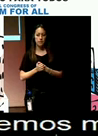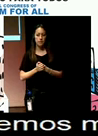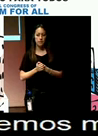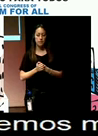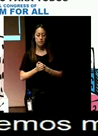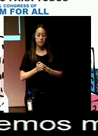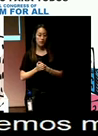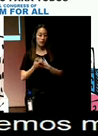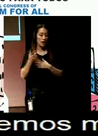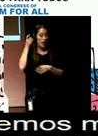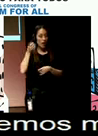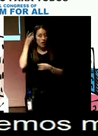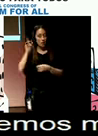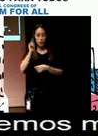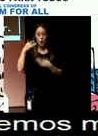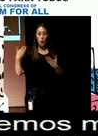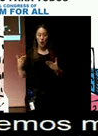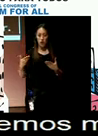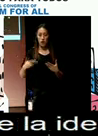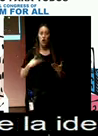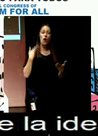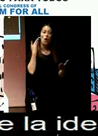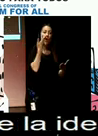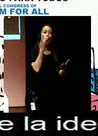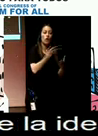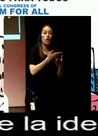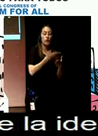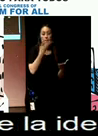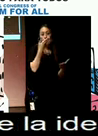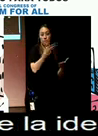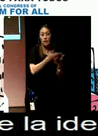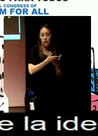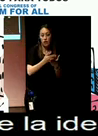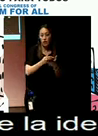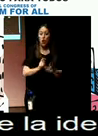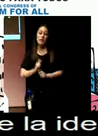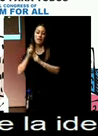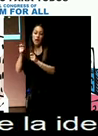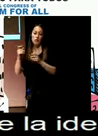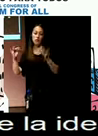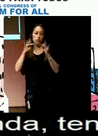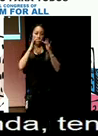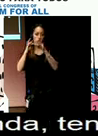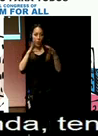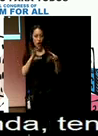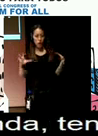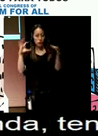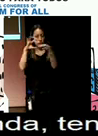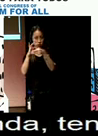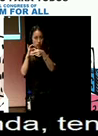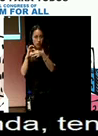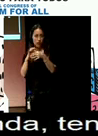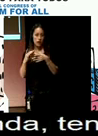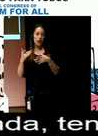We have, for example, seen throughout Europe, there are a lot of activities, there are a